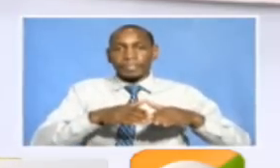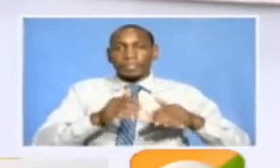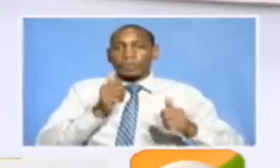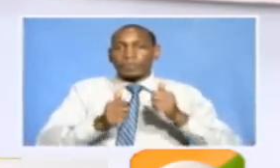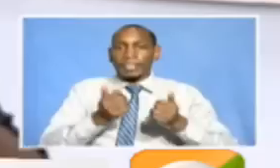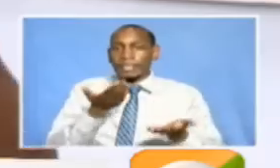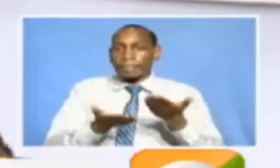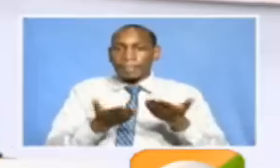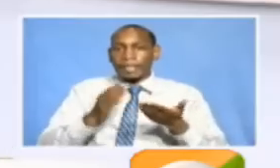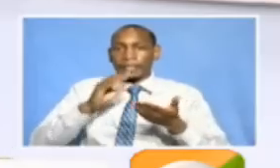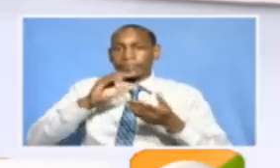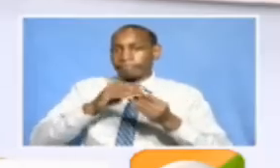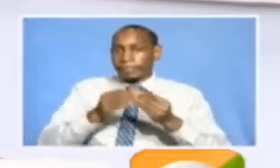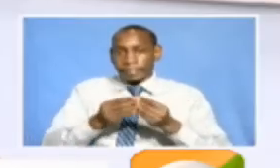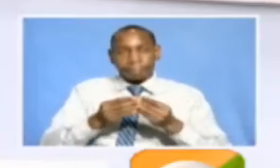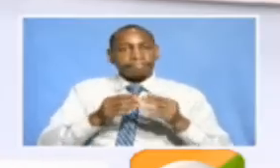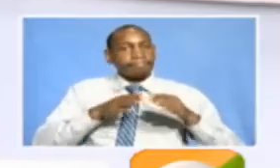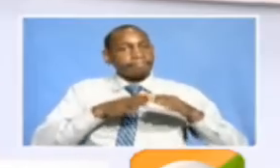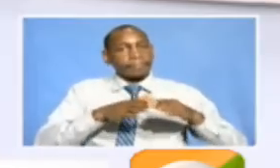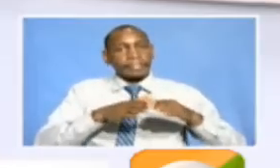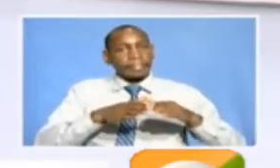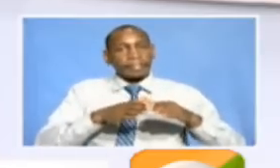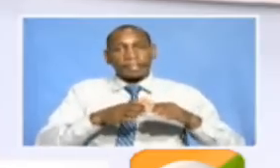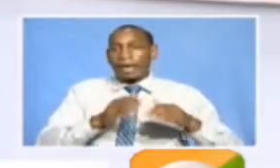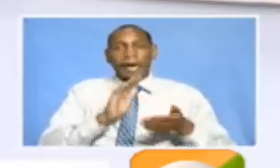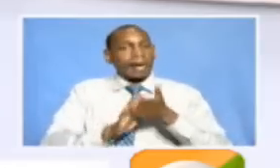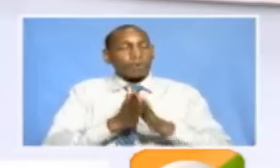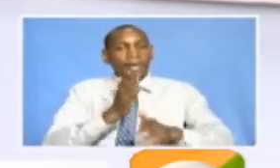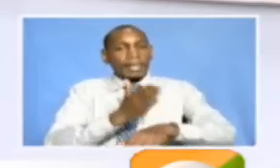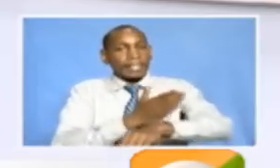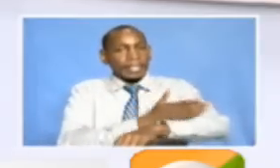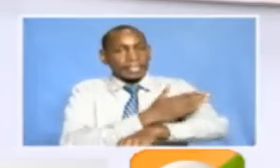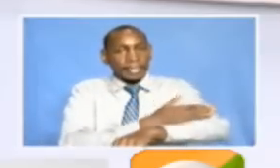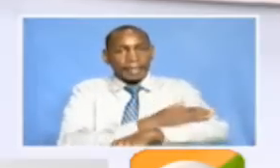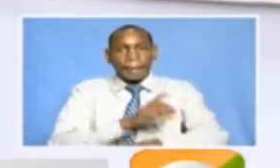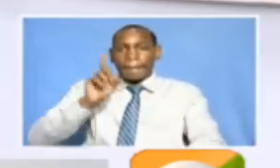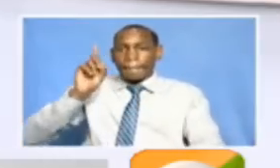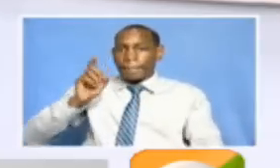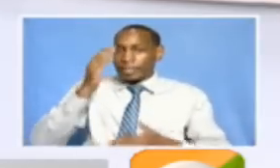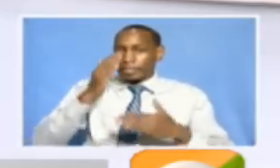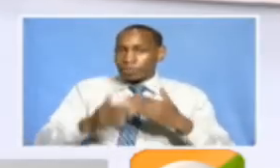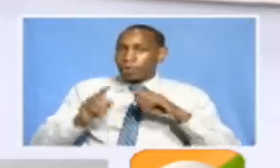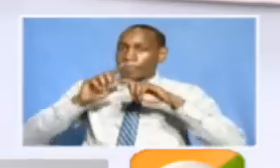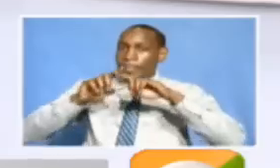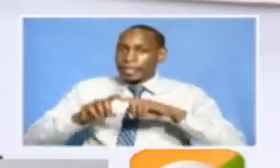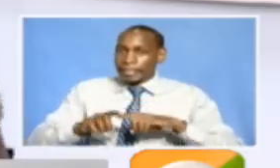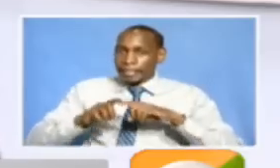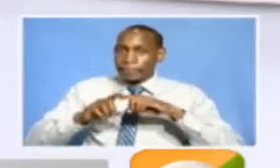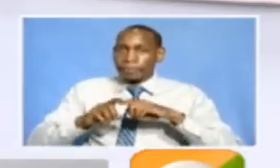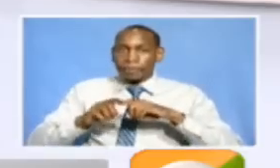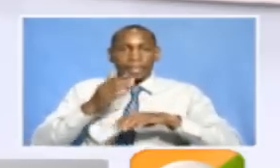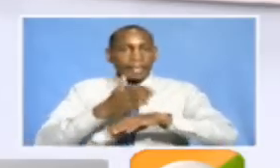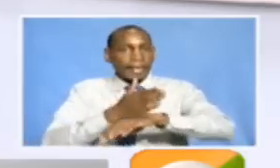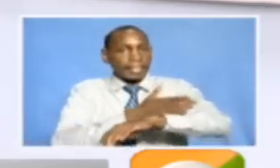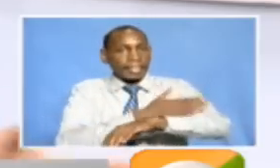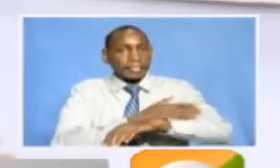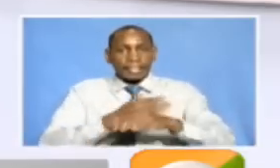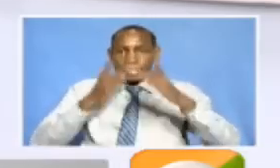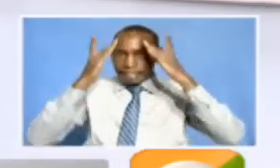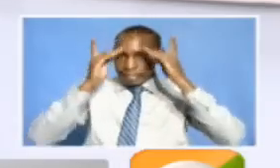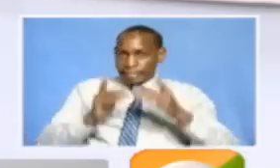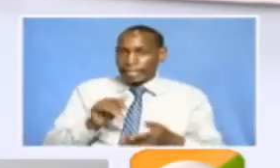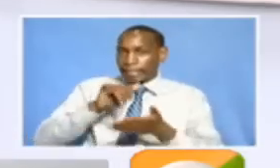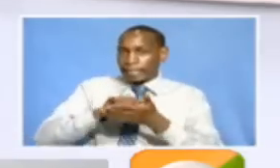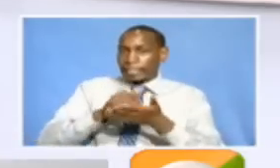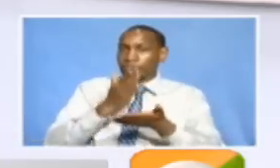may create lubrication and all that, so that there may not be injuries. So we need to stop relying on presence of injuries to decide that this